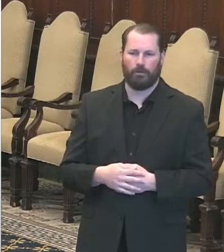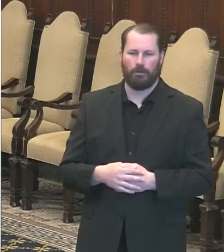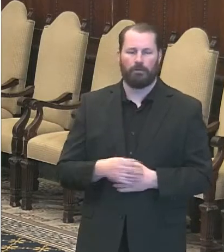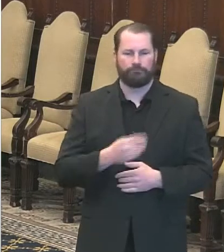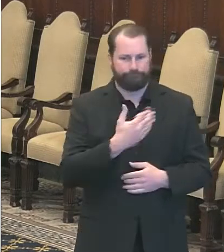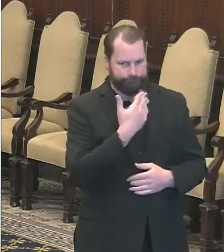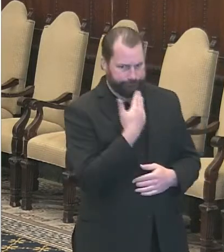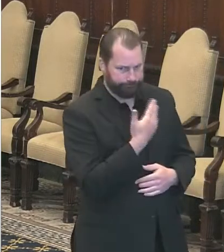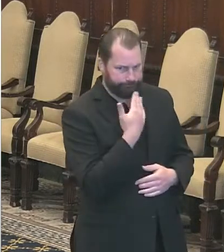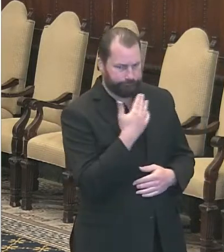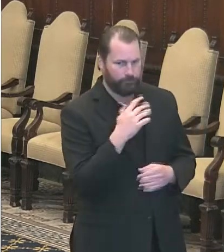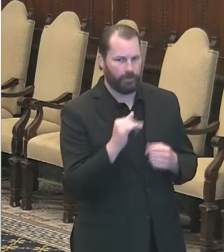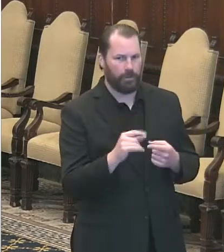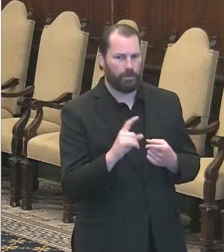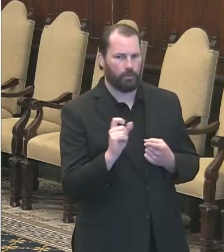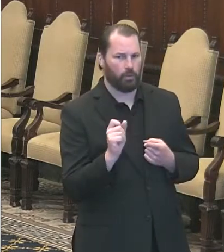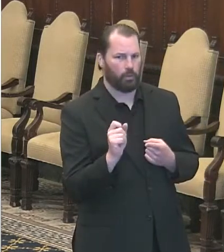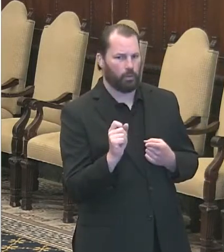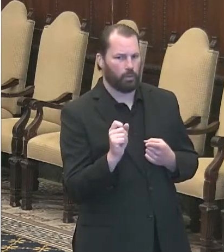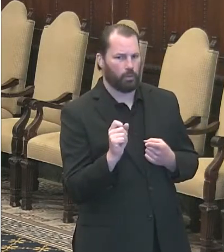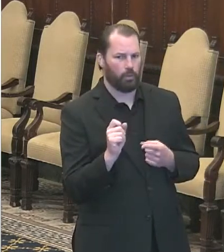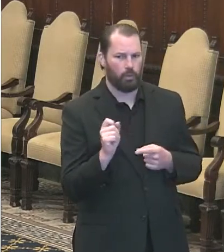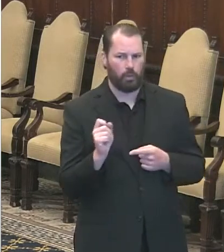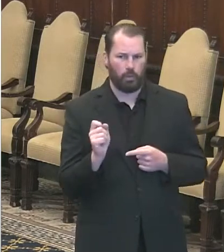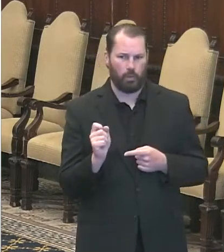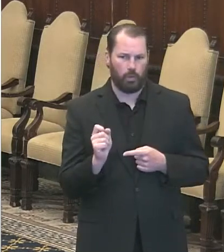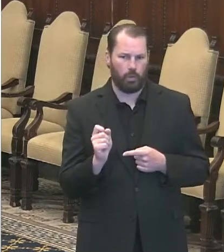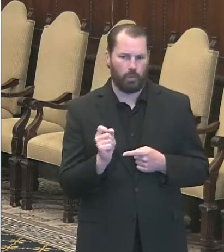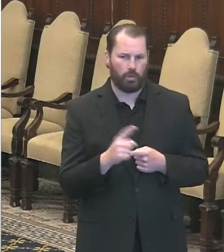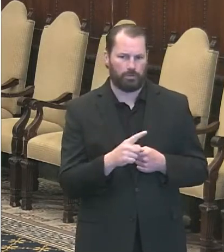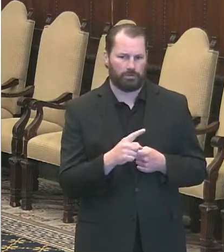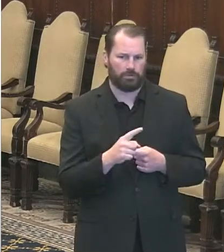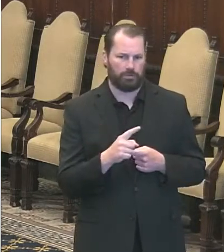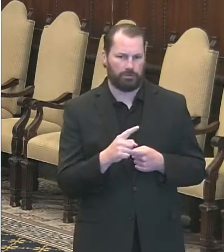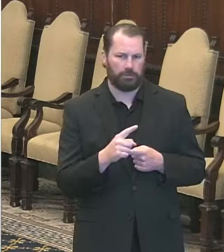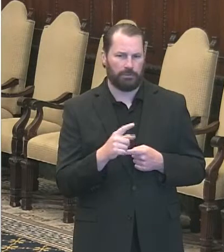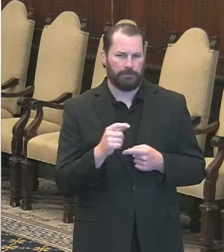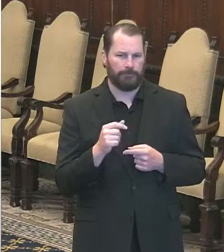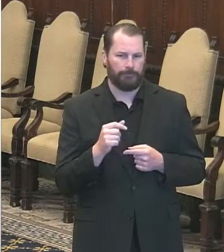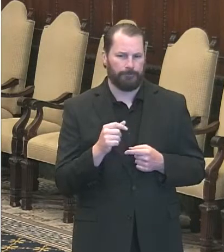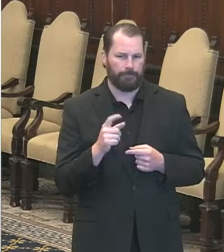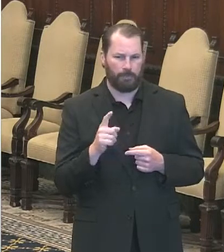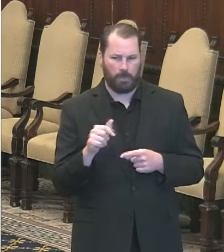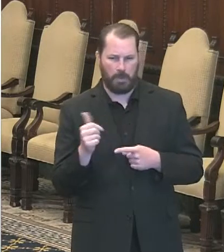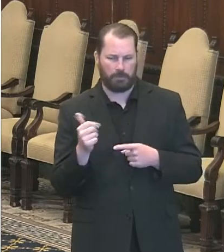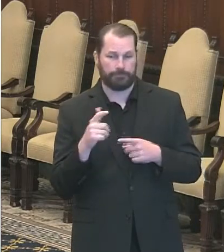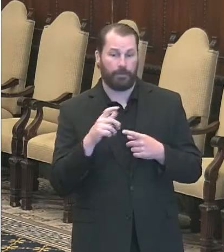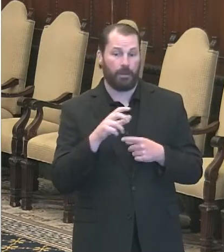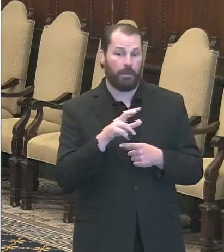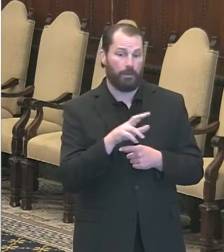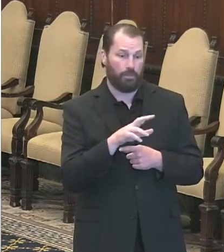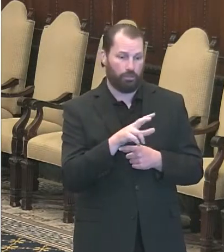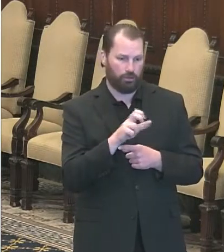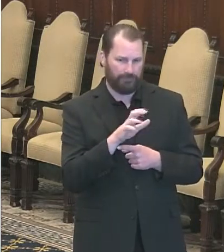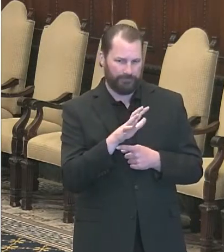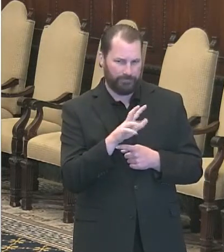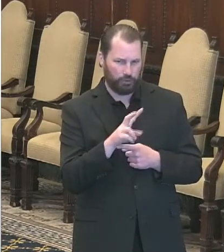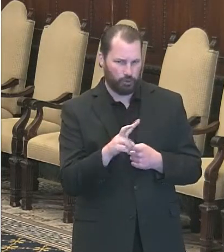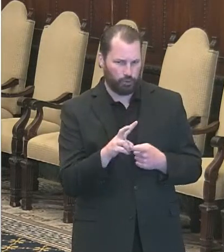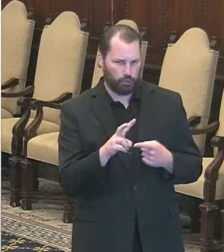question from a colleague of mine. A $352 million shortfall for the month of April, year over